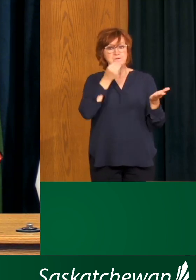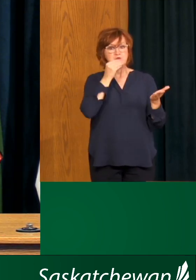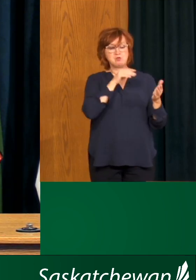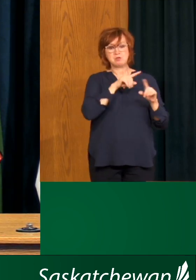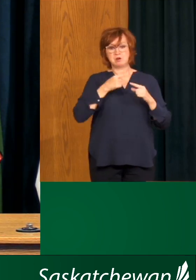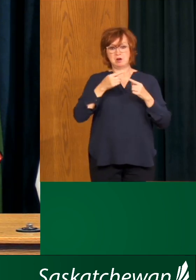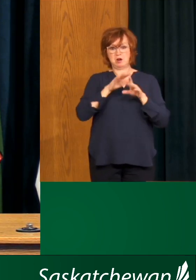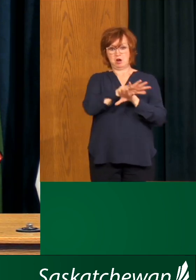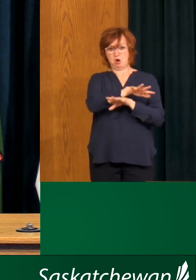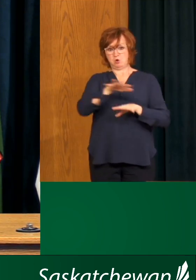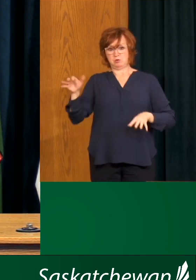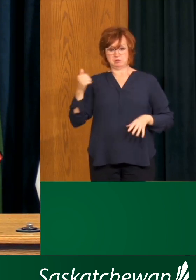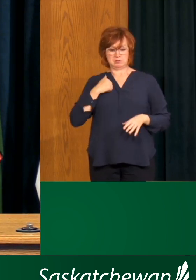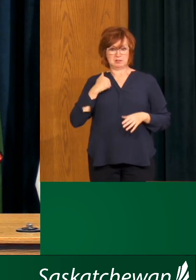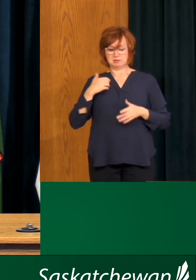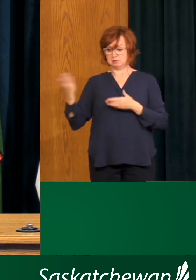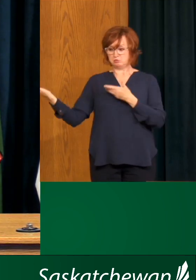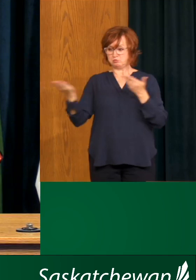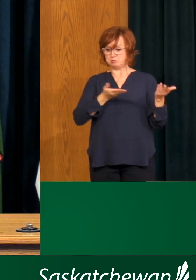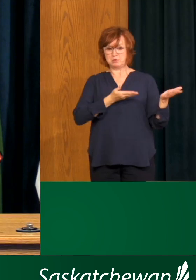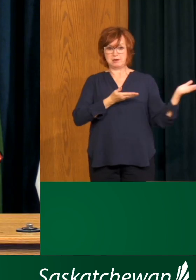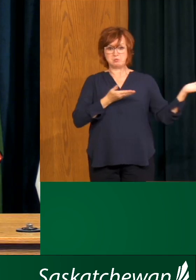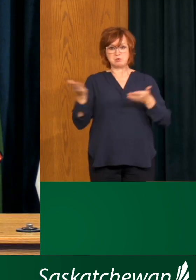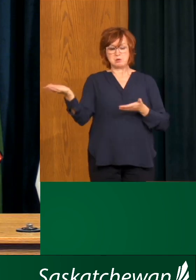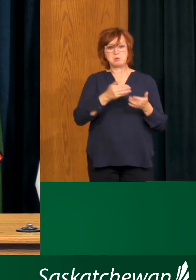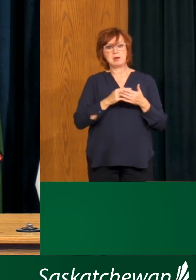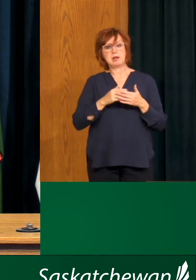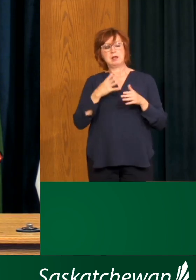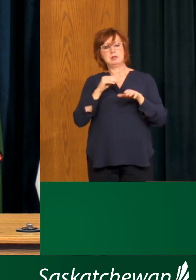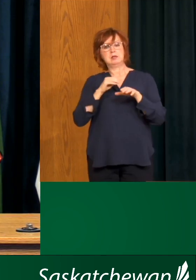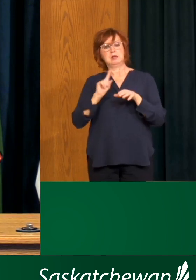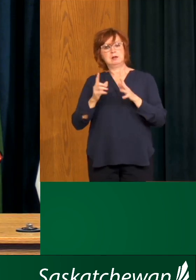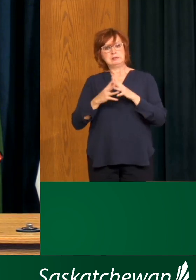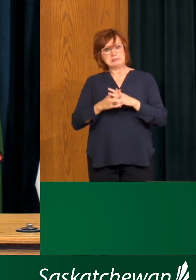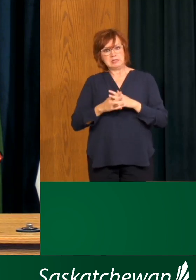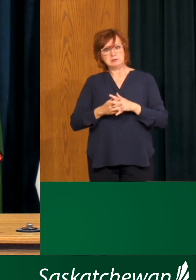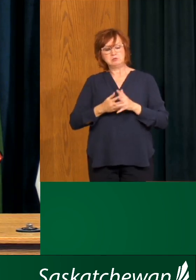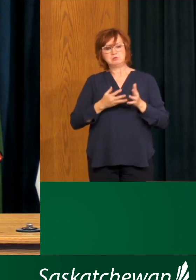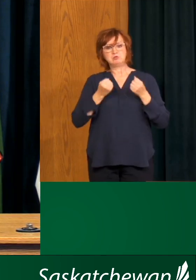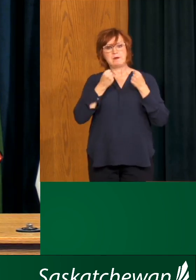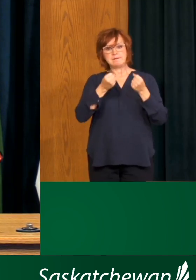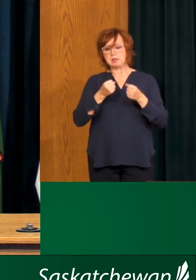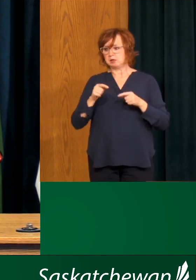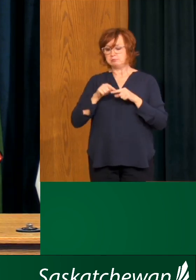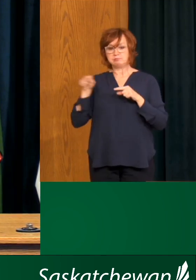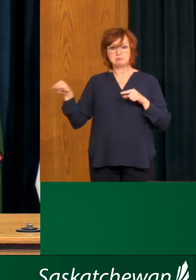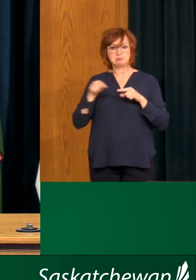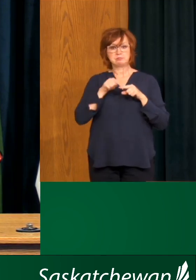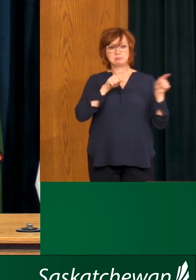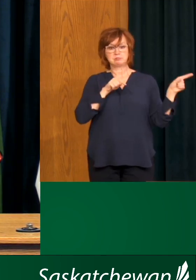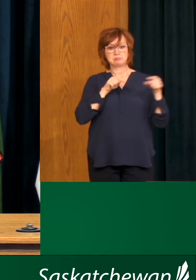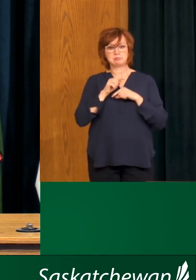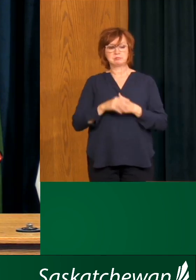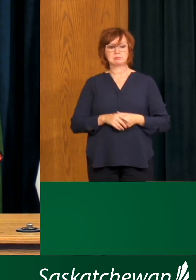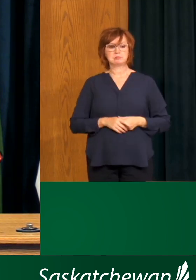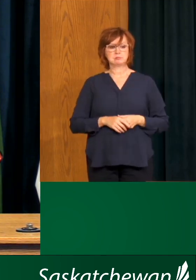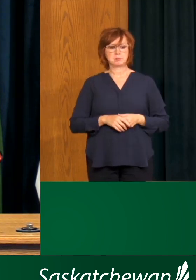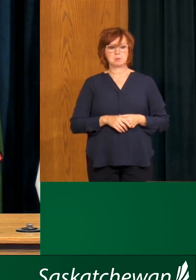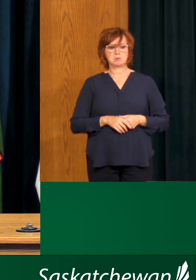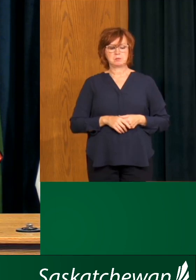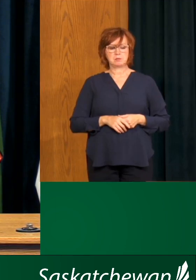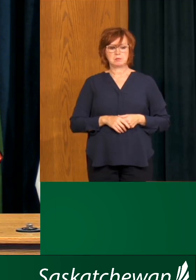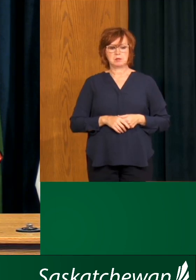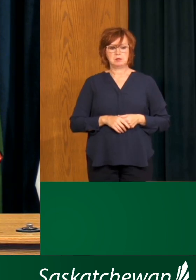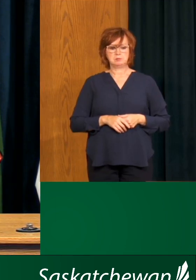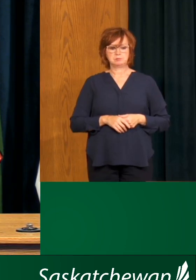Canada and as well as from areas in the U.S. And so there is truck and transport drivers that have been working diligently and admirably